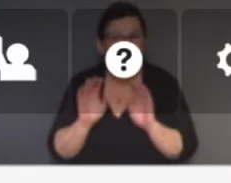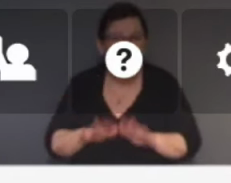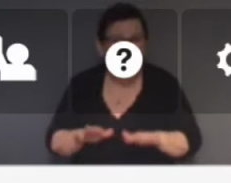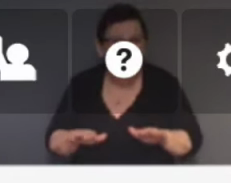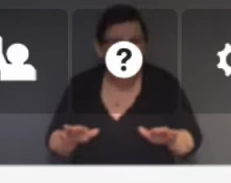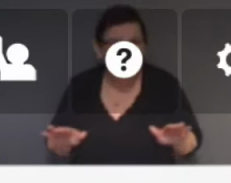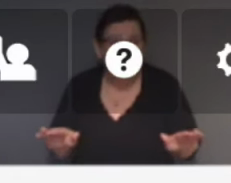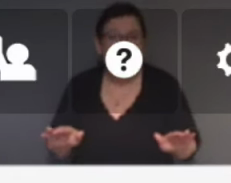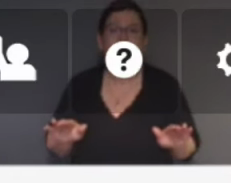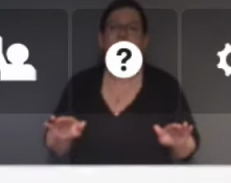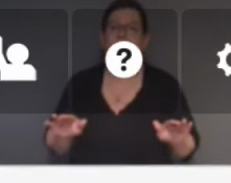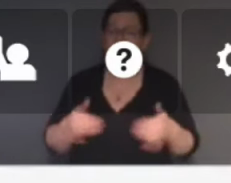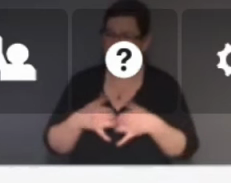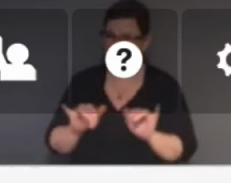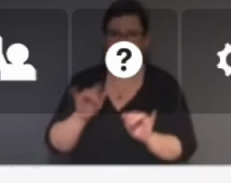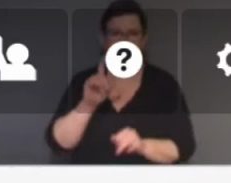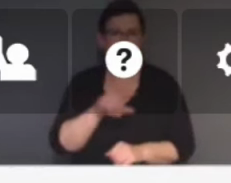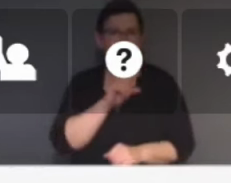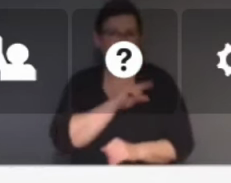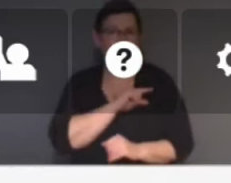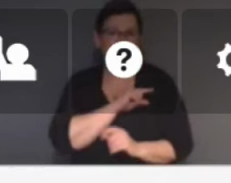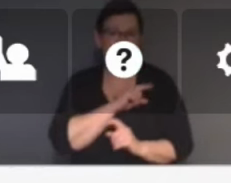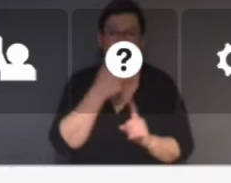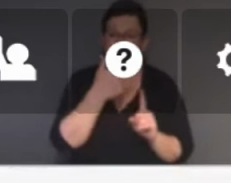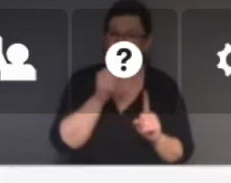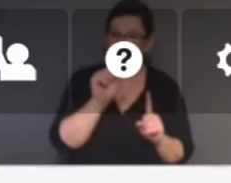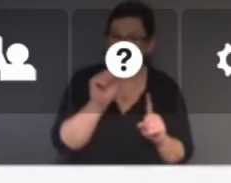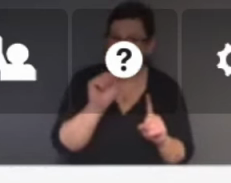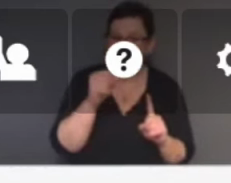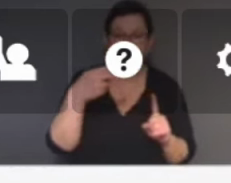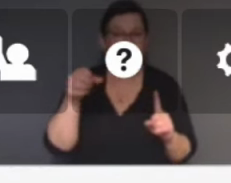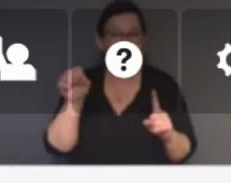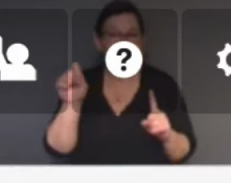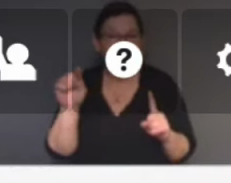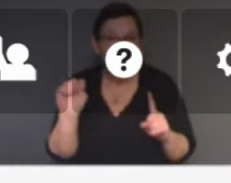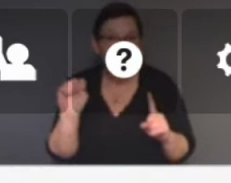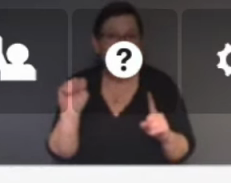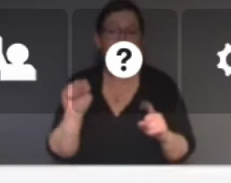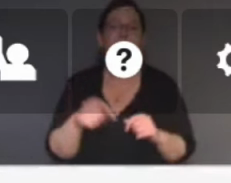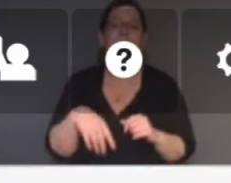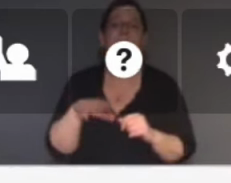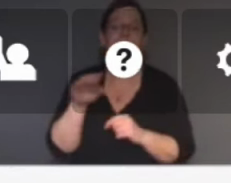Incentive payments by completing Form RC-151.